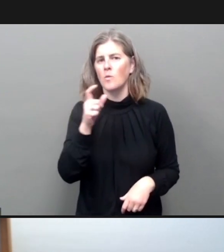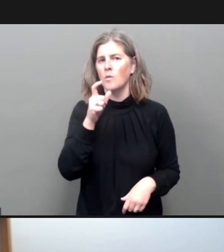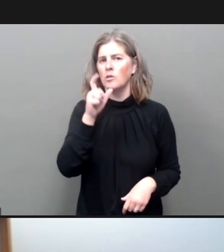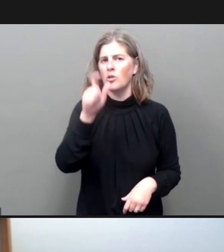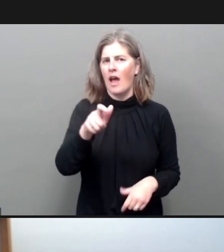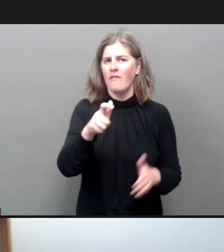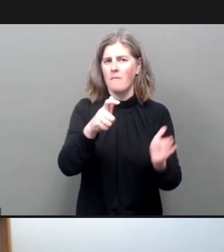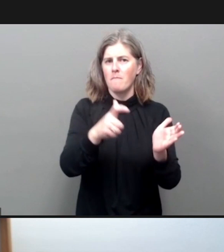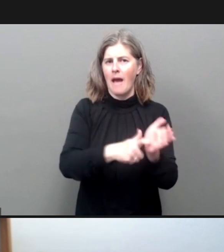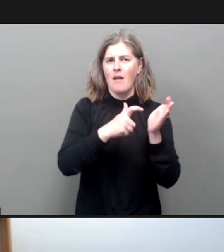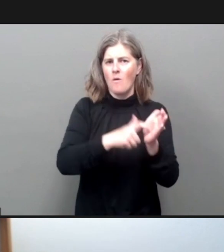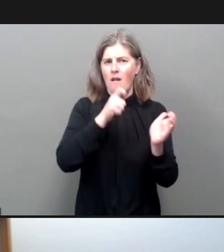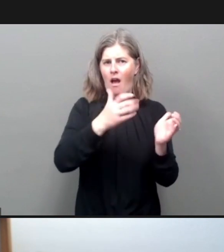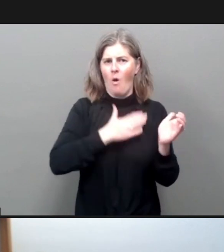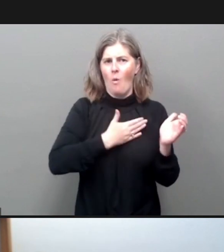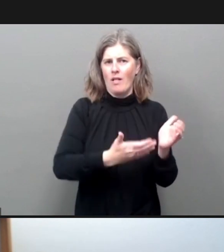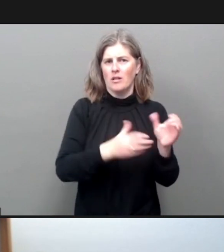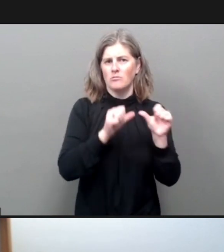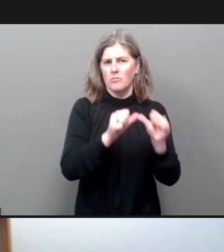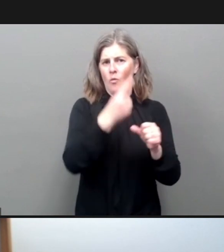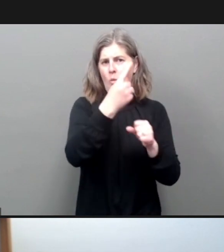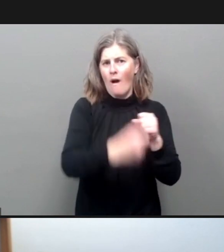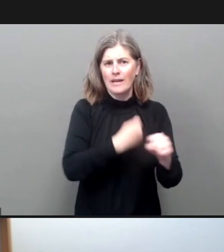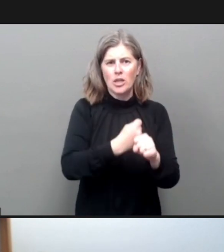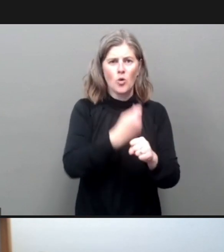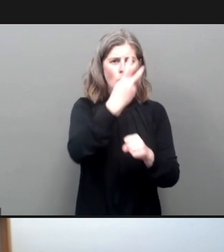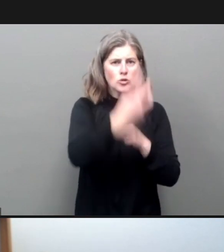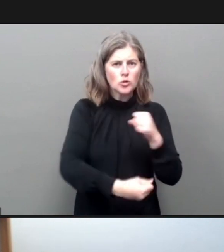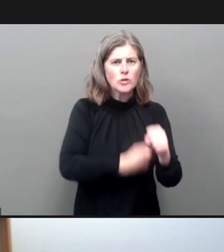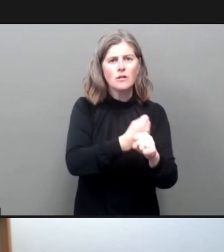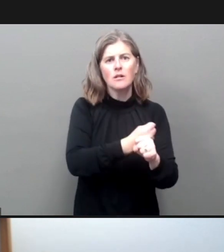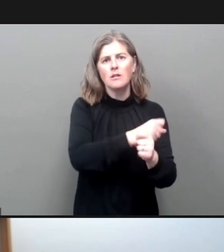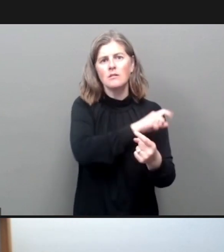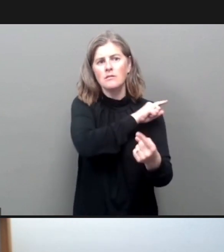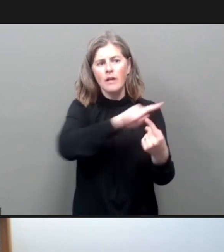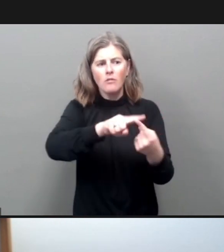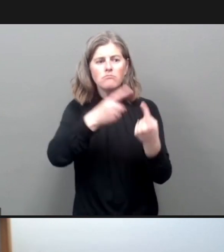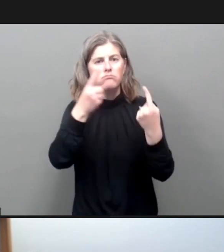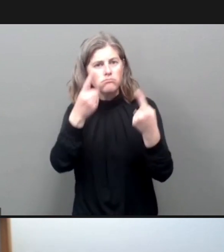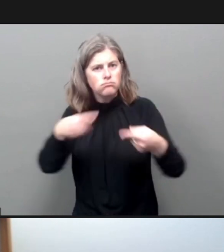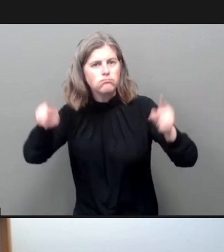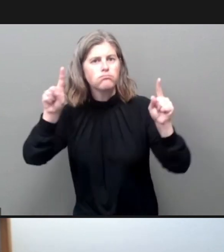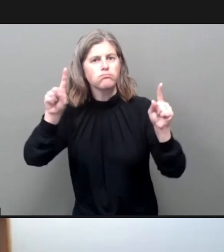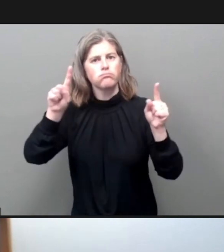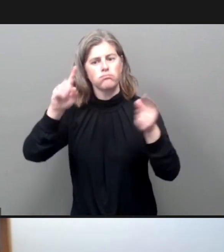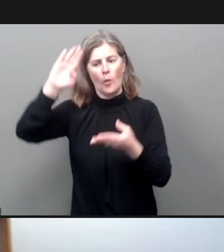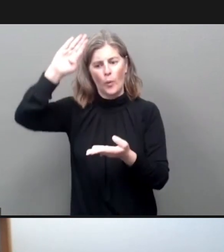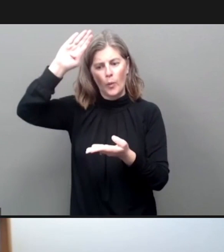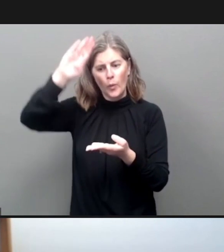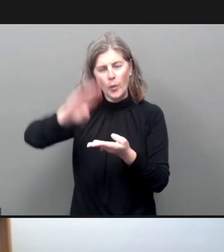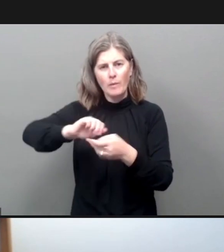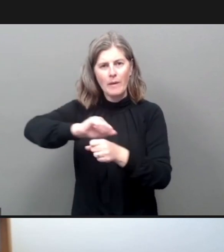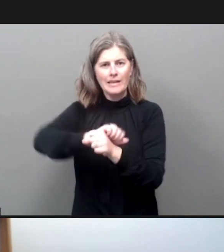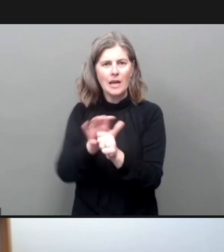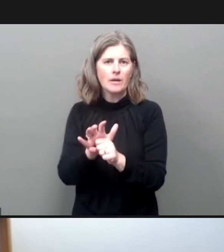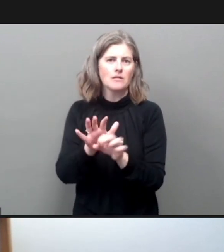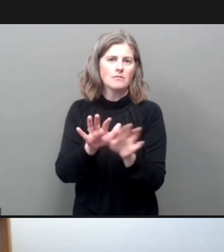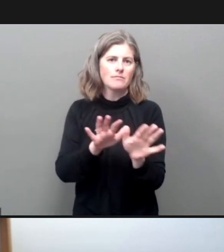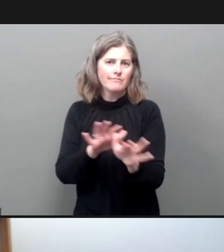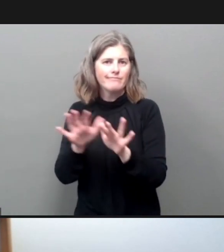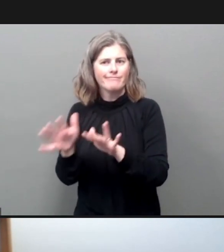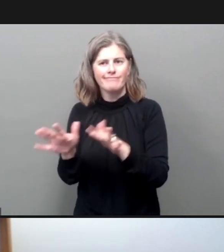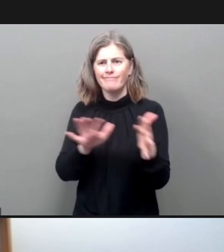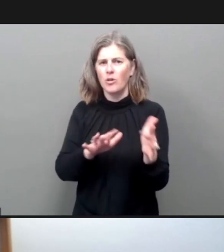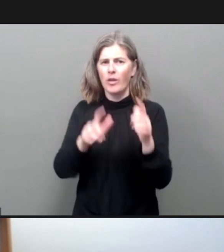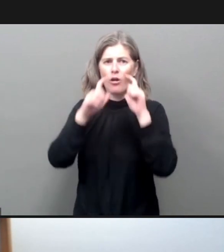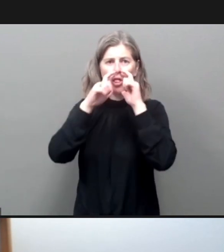to do for a year or two until we get to the other side of the pandemic. It's going on and off with things. It's just hard